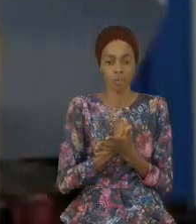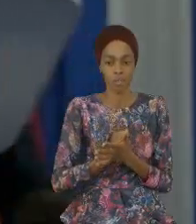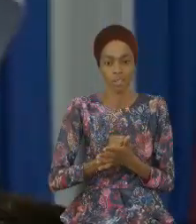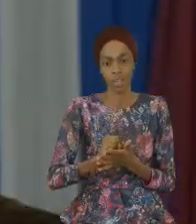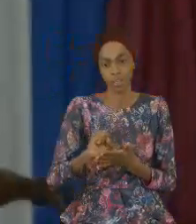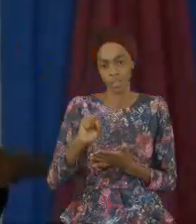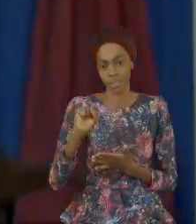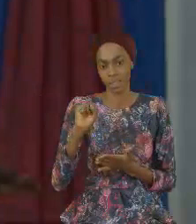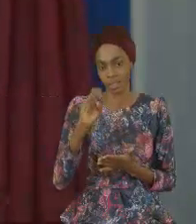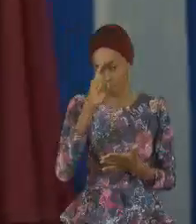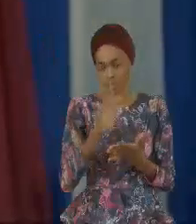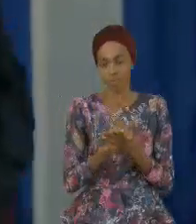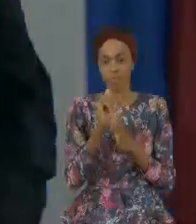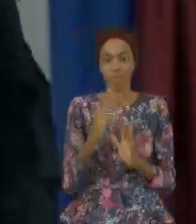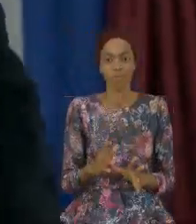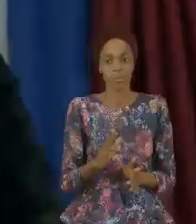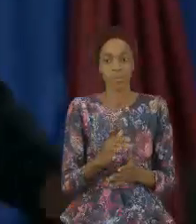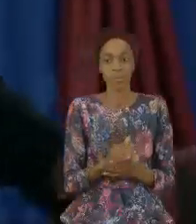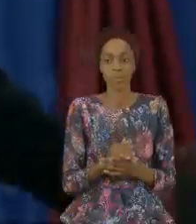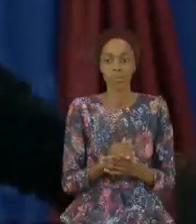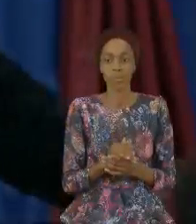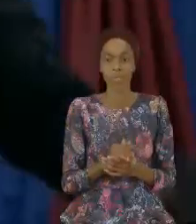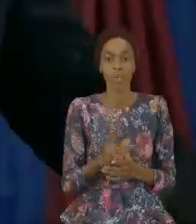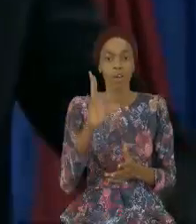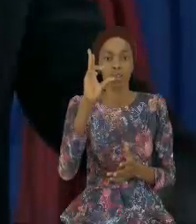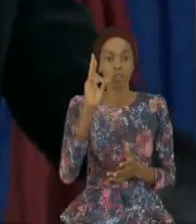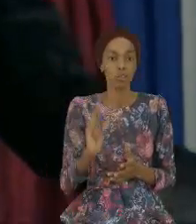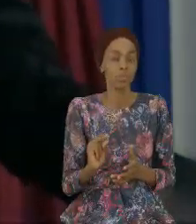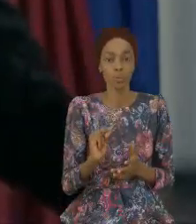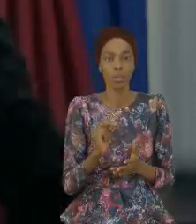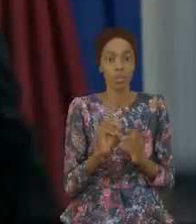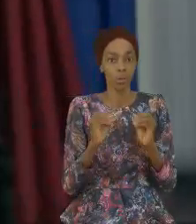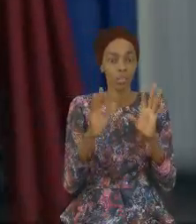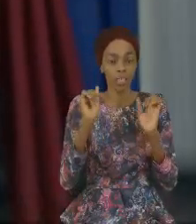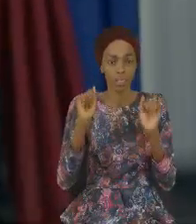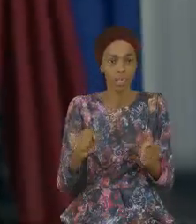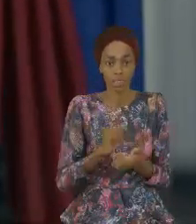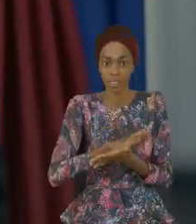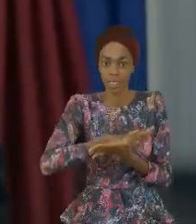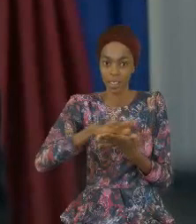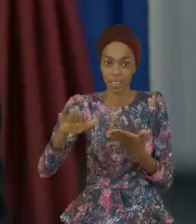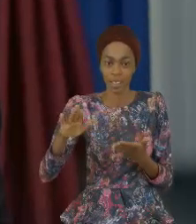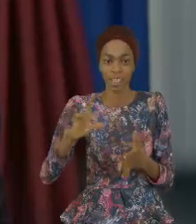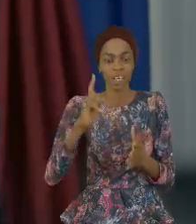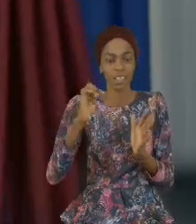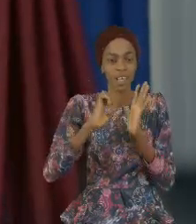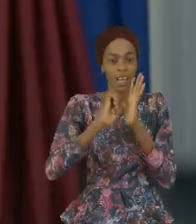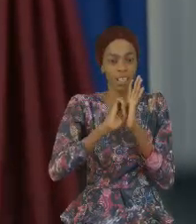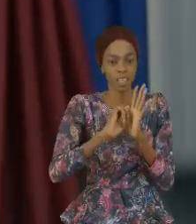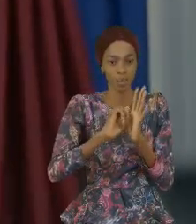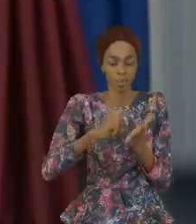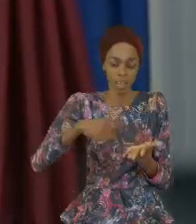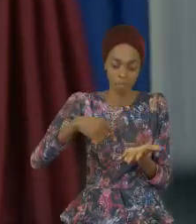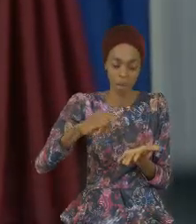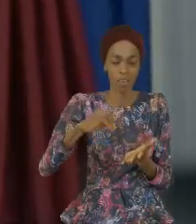No foot could rub off the footprints of Moses until that time, and right now is